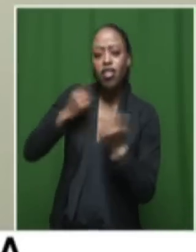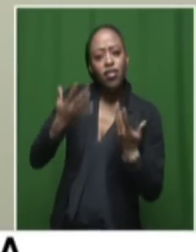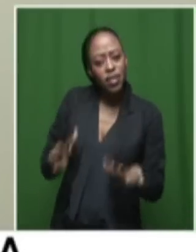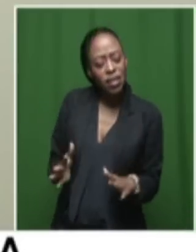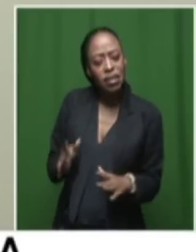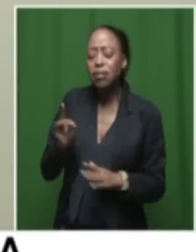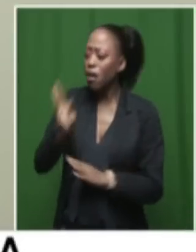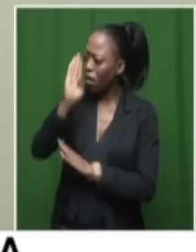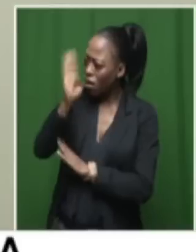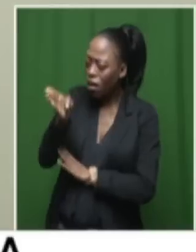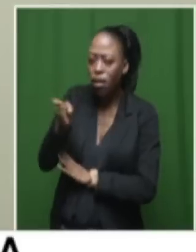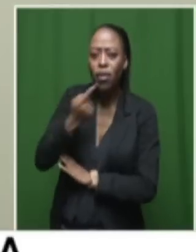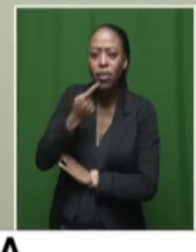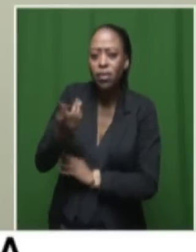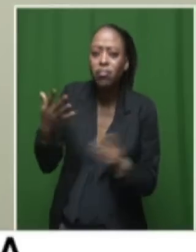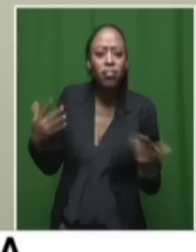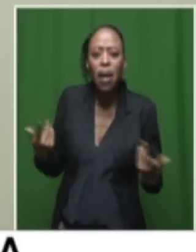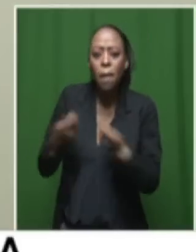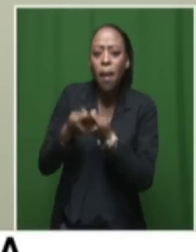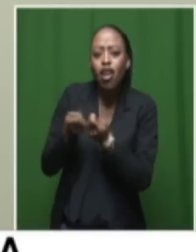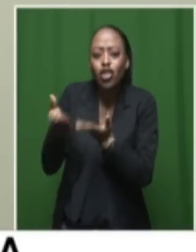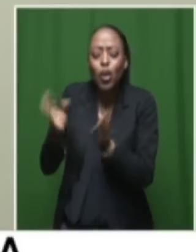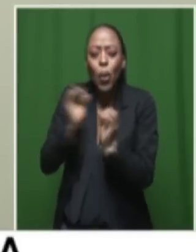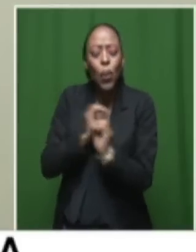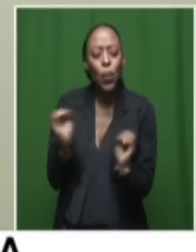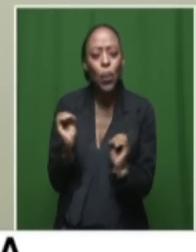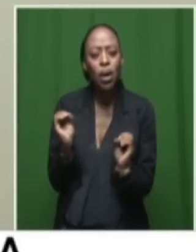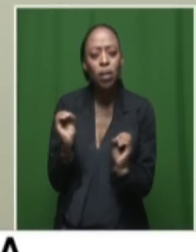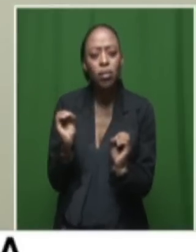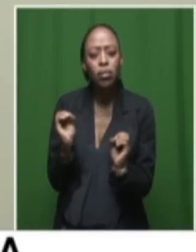them, quite frankly, we had no such funding,